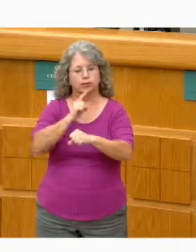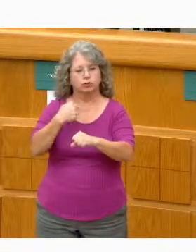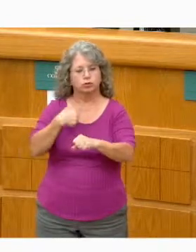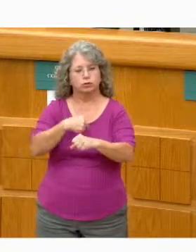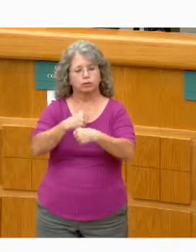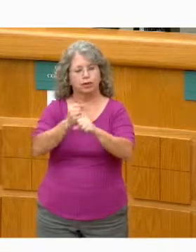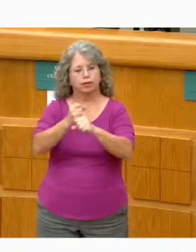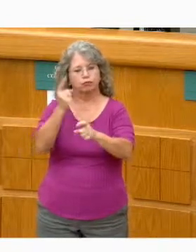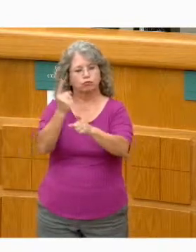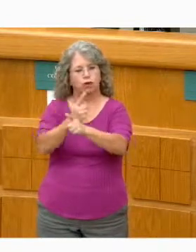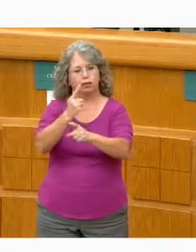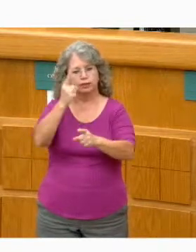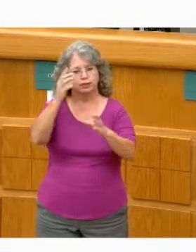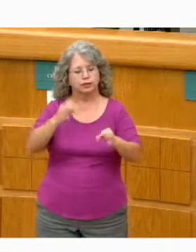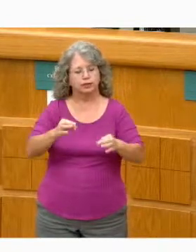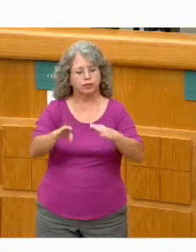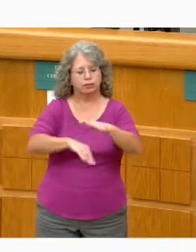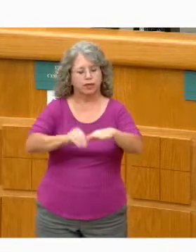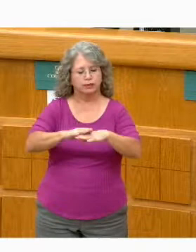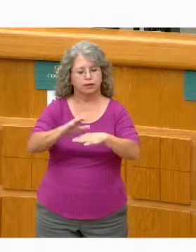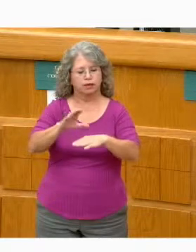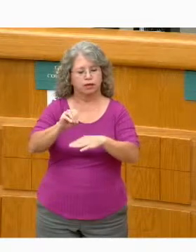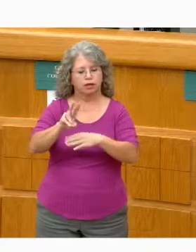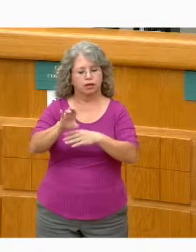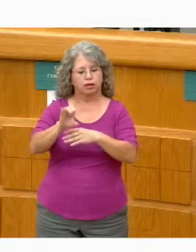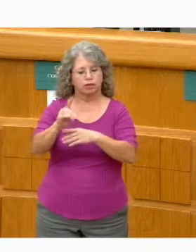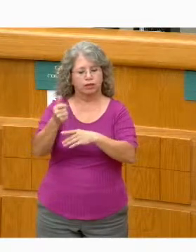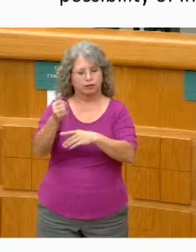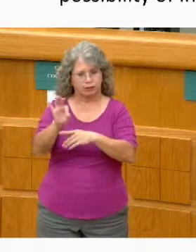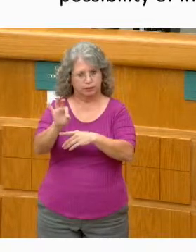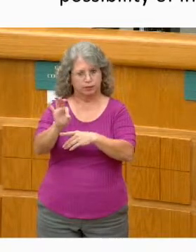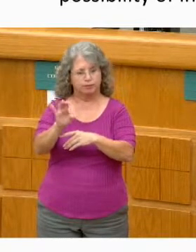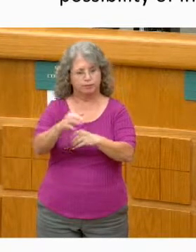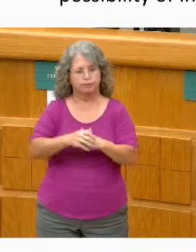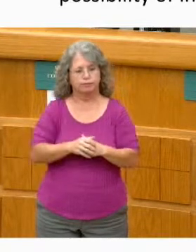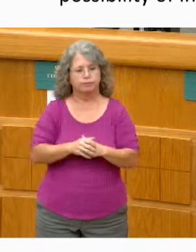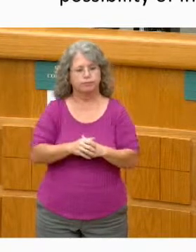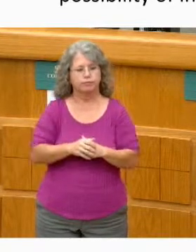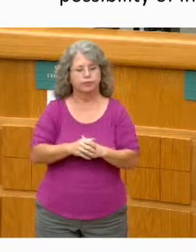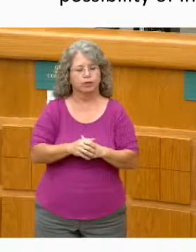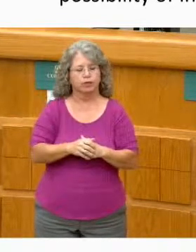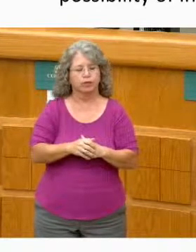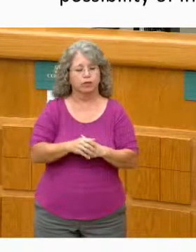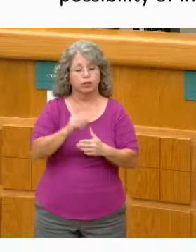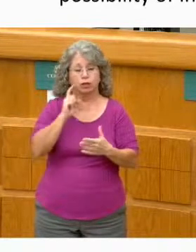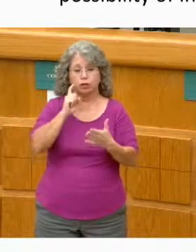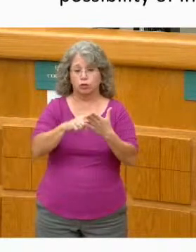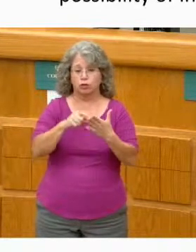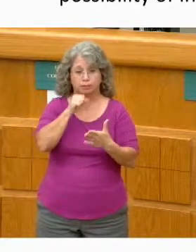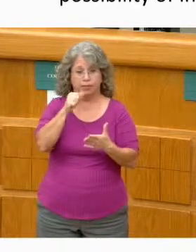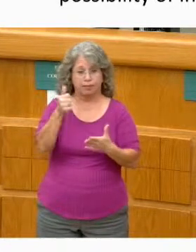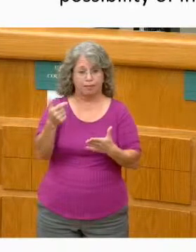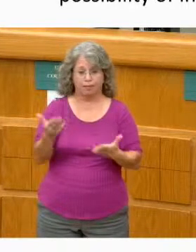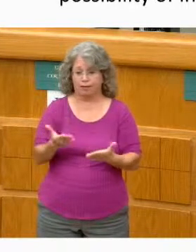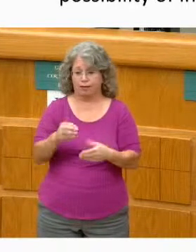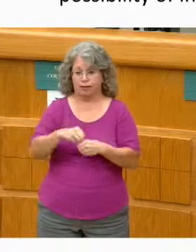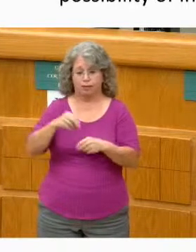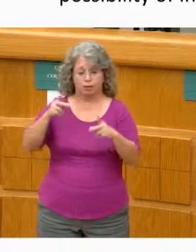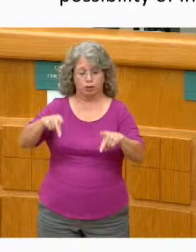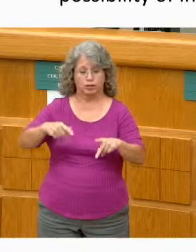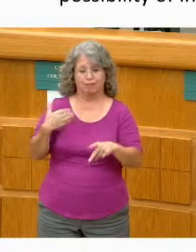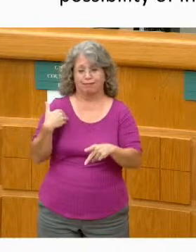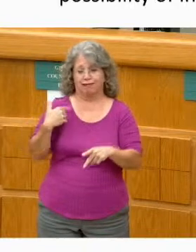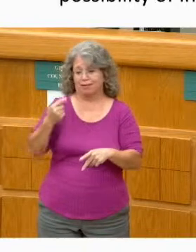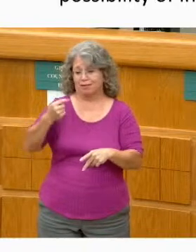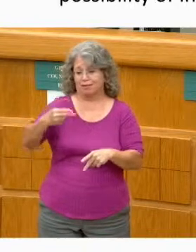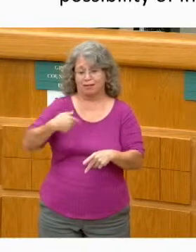be sure that we're making the right decisions based on COVID-19. Now, you notice that I'm not there